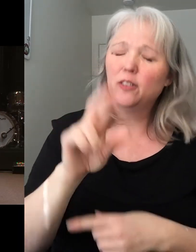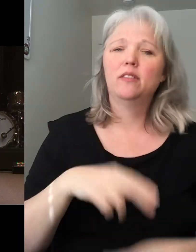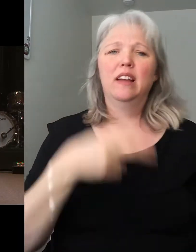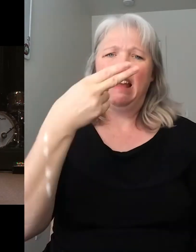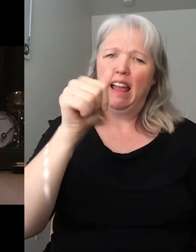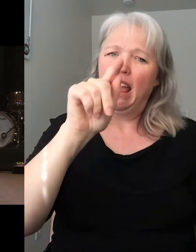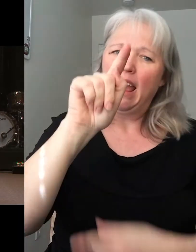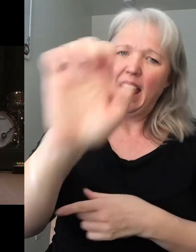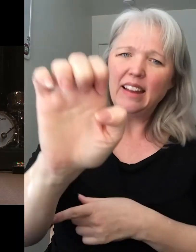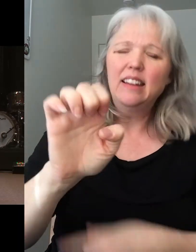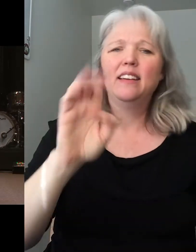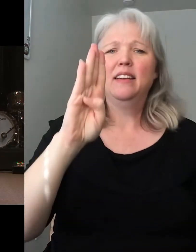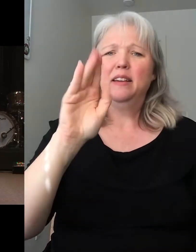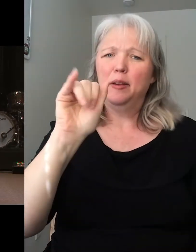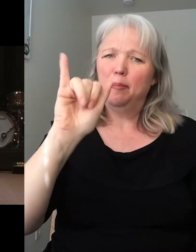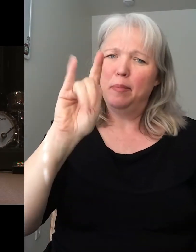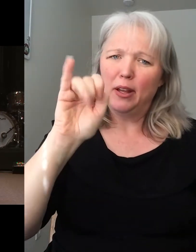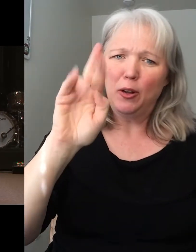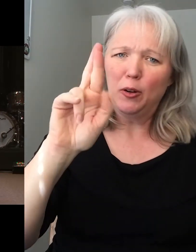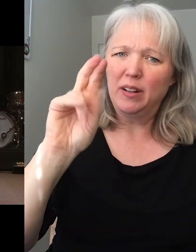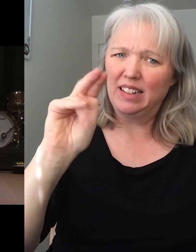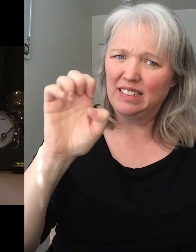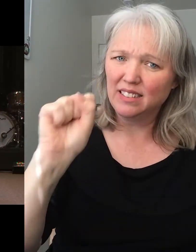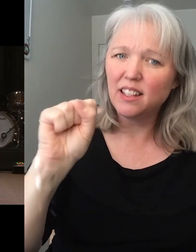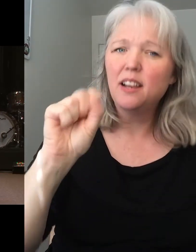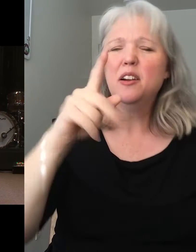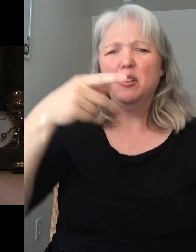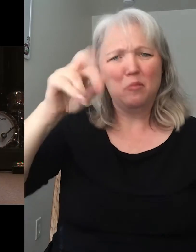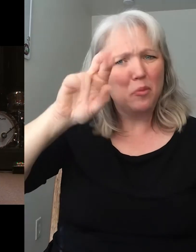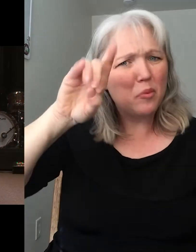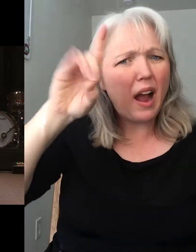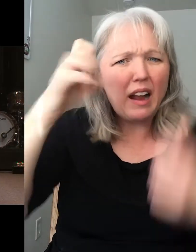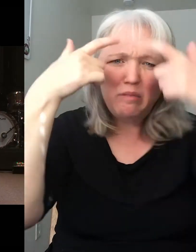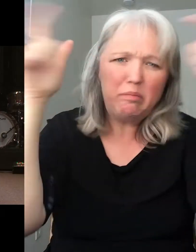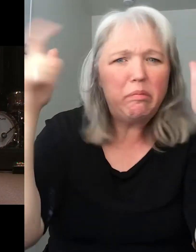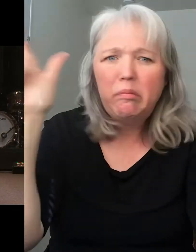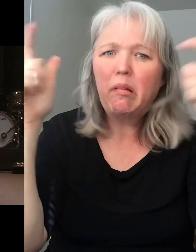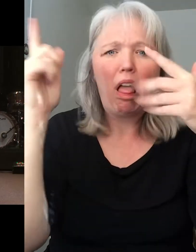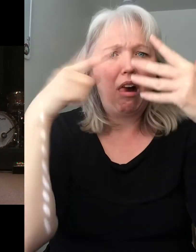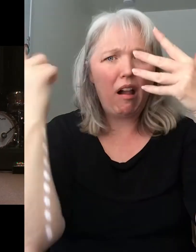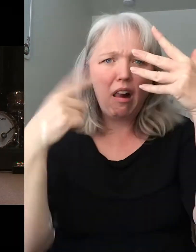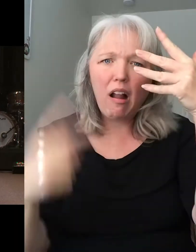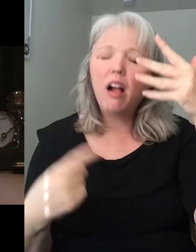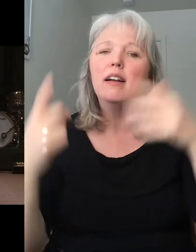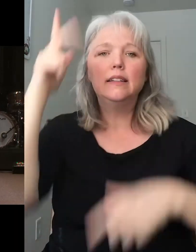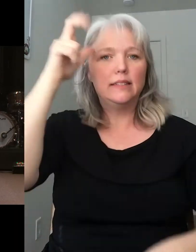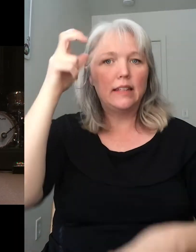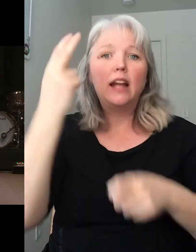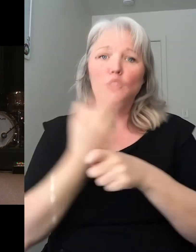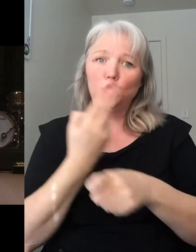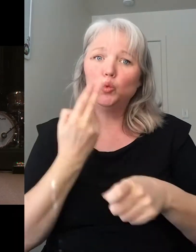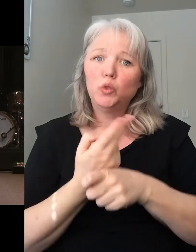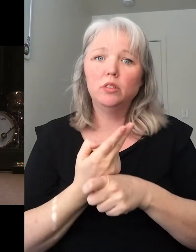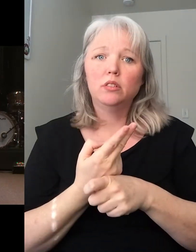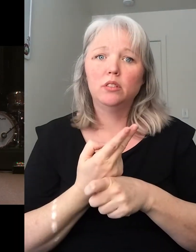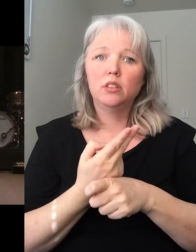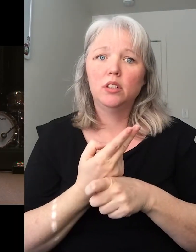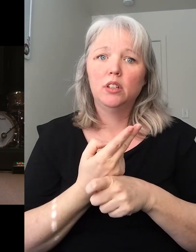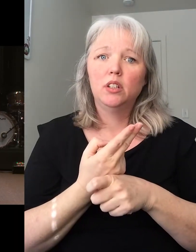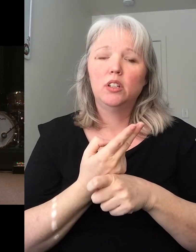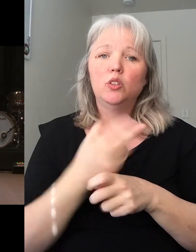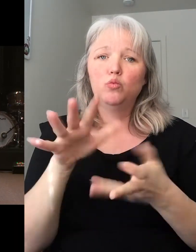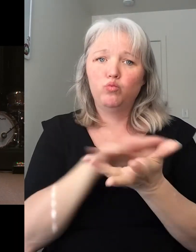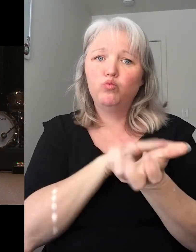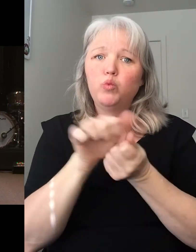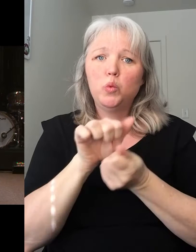talking about hate. I'm talking about bitterness. I'm talking about pride. All of those things that Satan would use to discredit